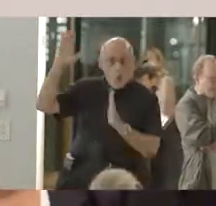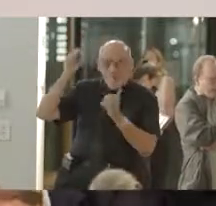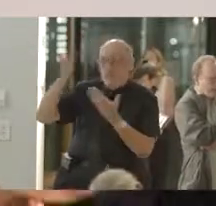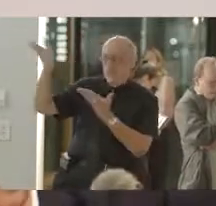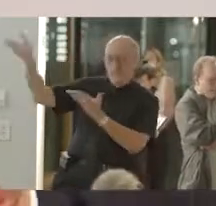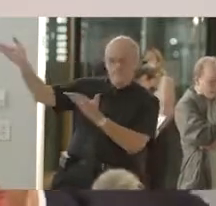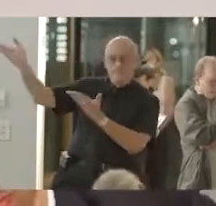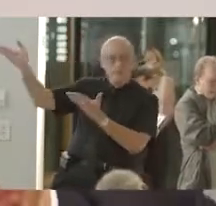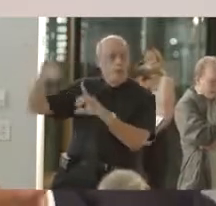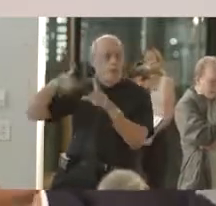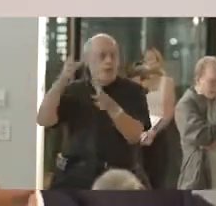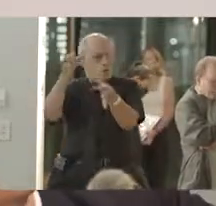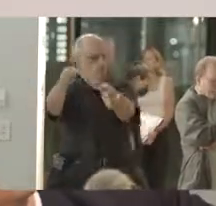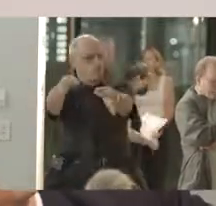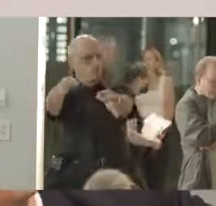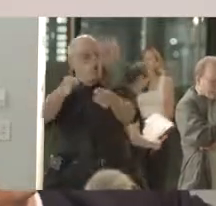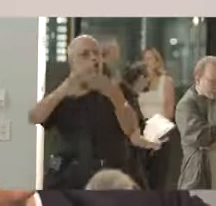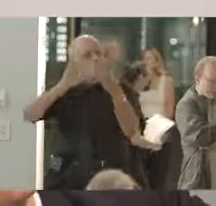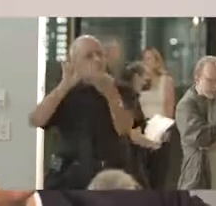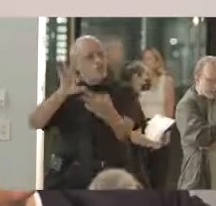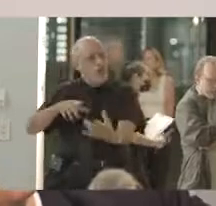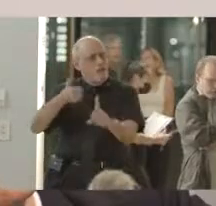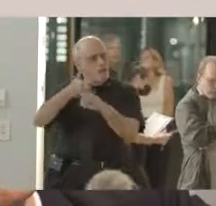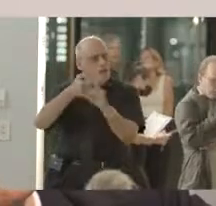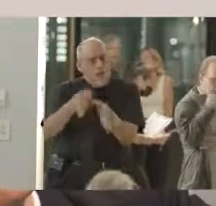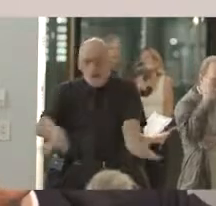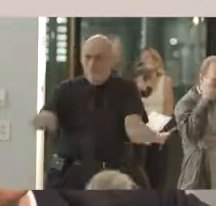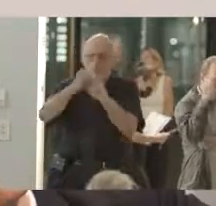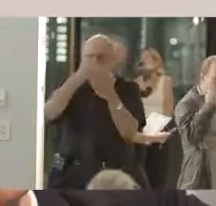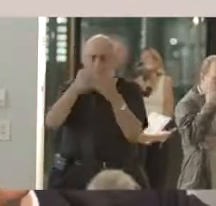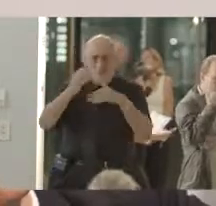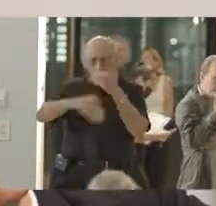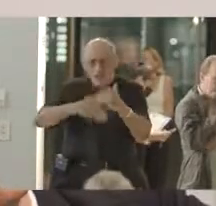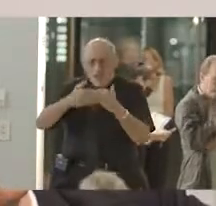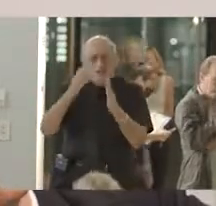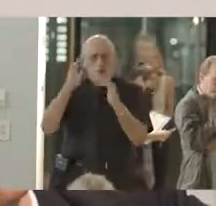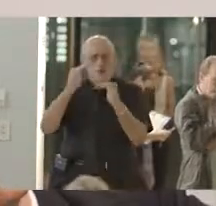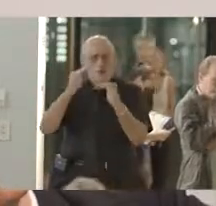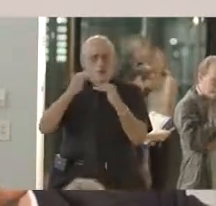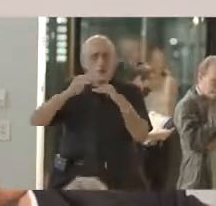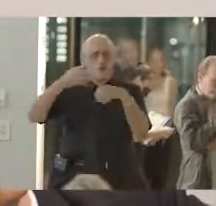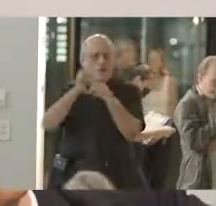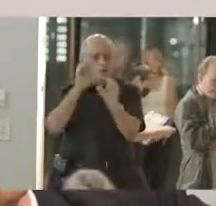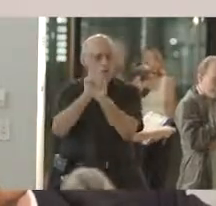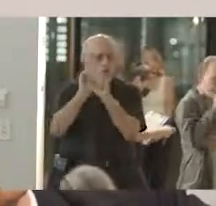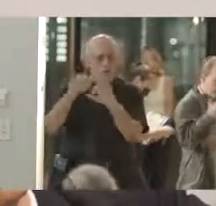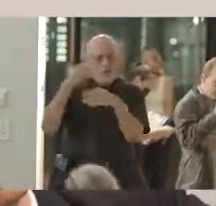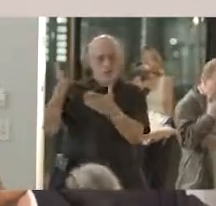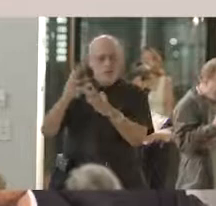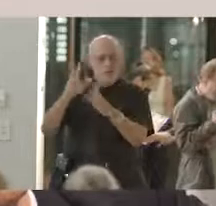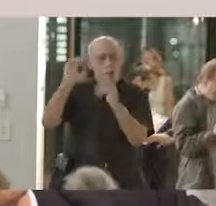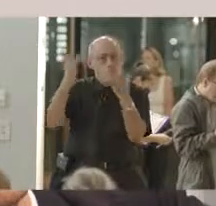today. But absolutely, the community feedback is critical to the design process, and we hope to receive more feedback like this and continue to